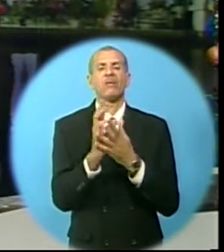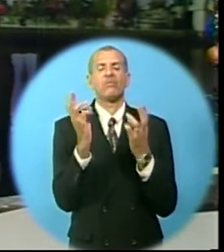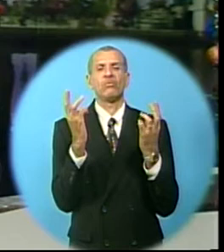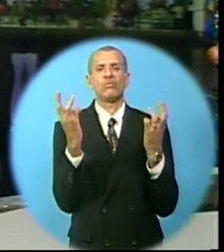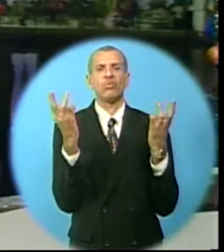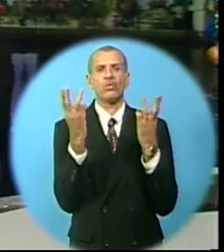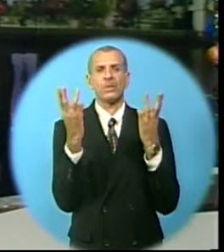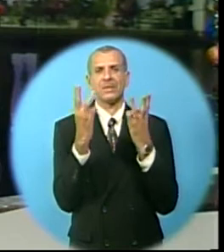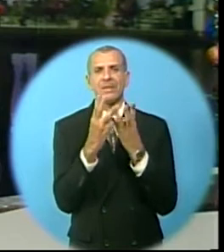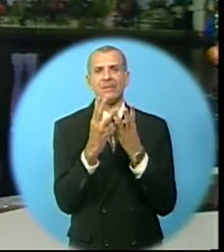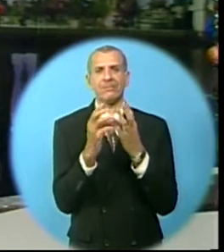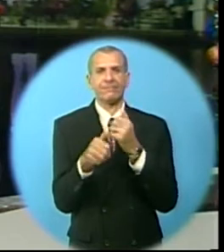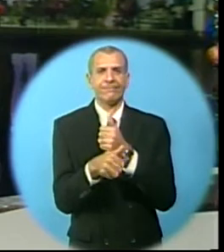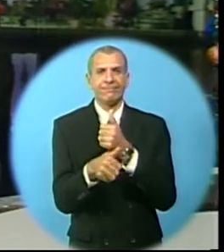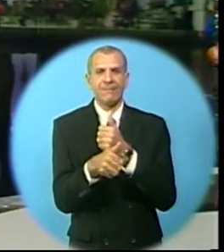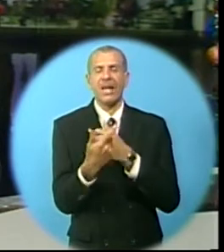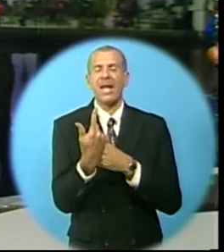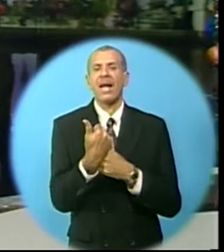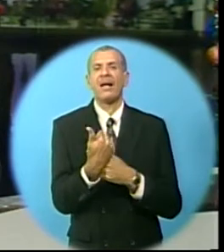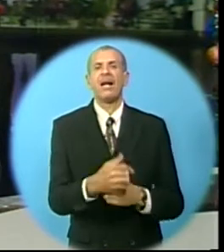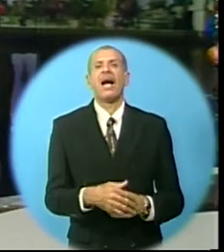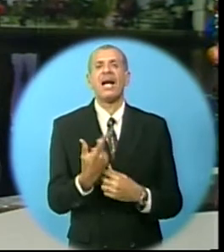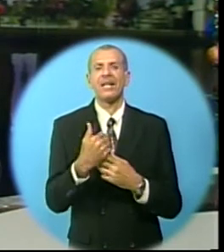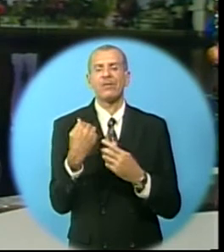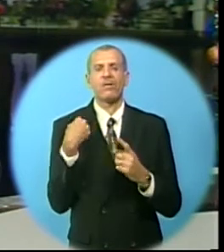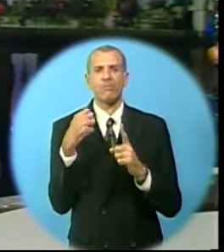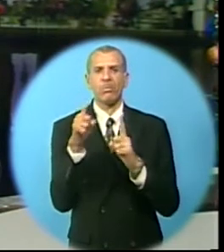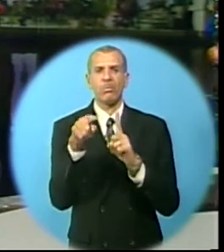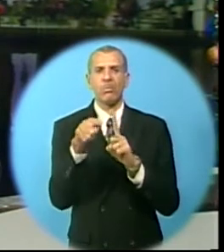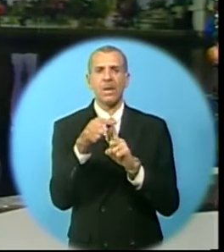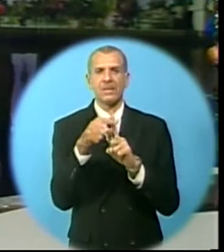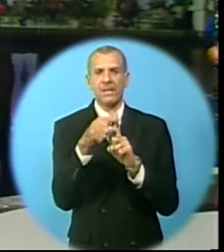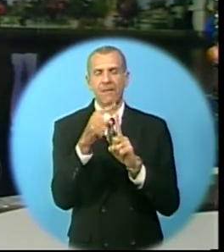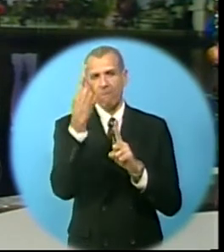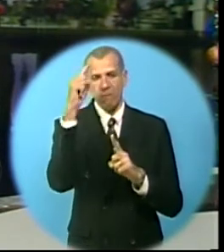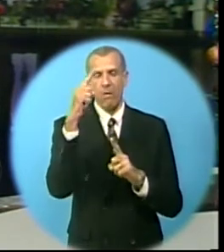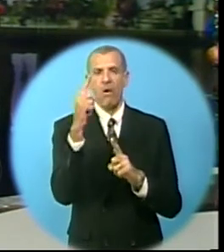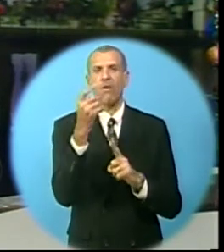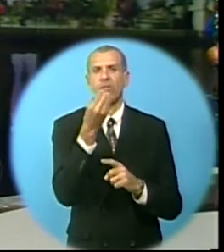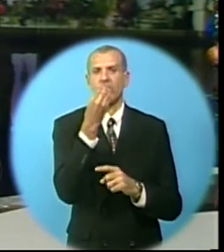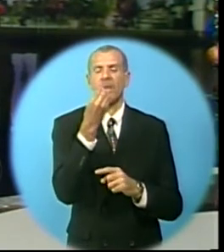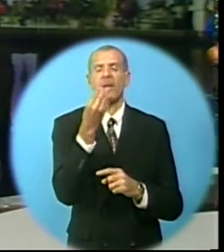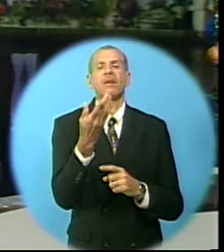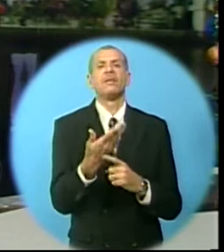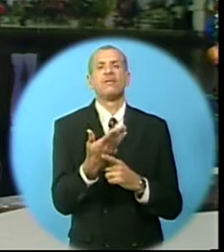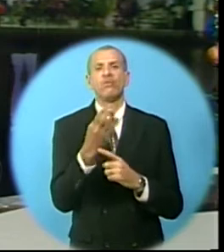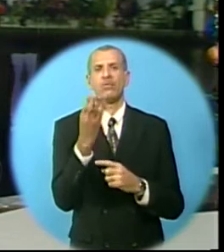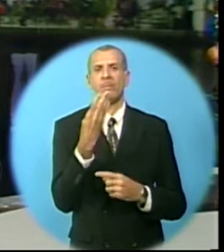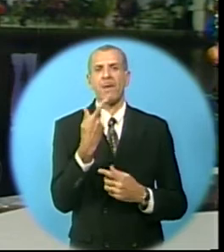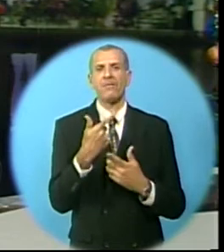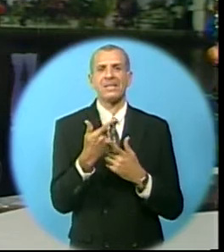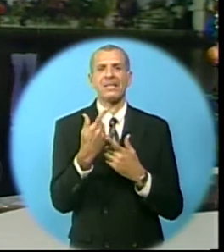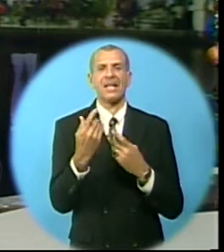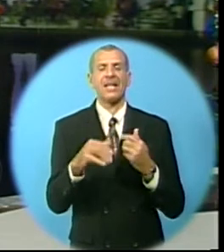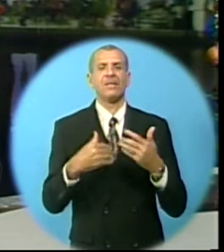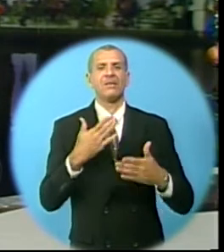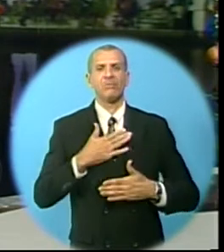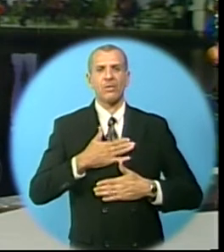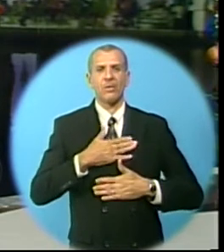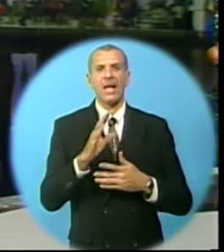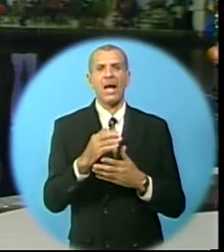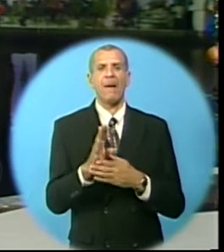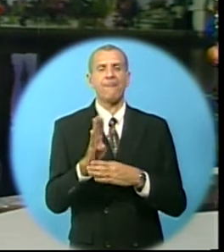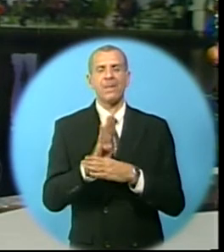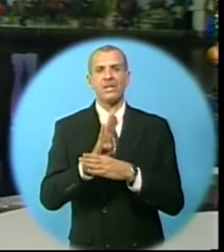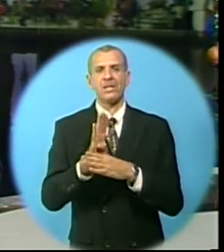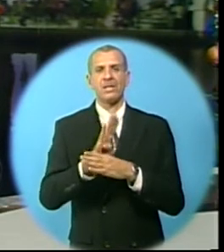concerns. This, they say, will have a positive economic impact on retail, food and beverage, entertainment and cultural subsectors after regular